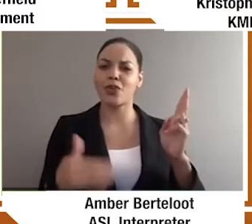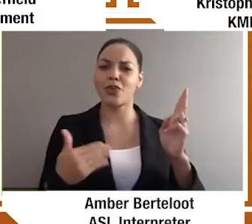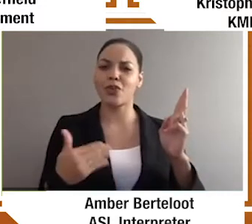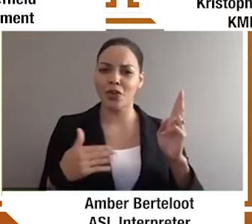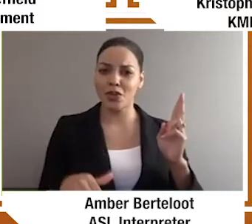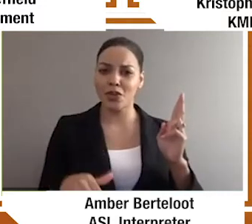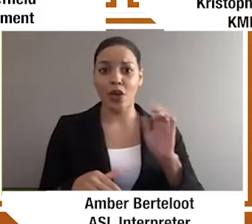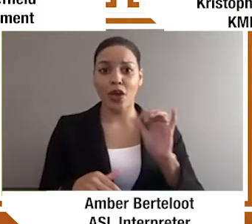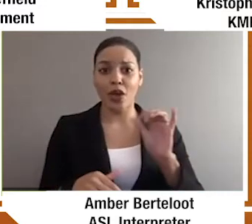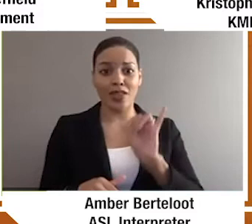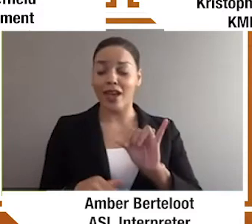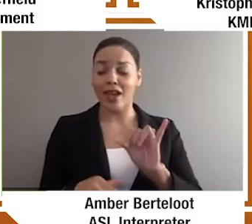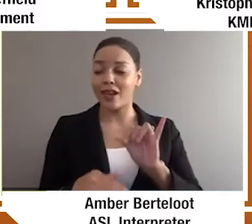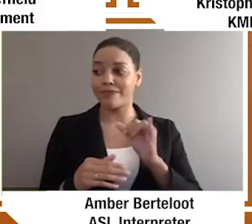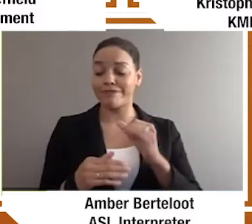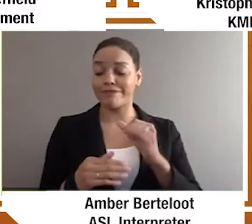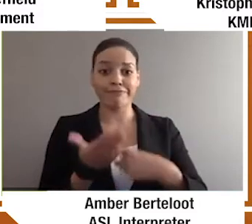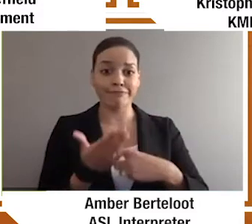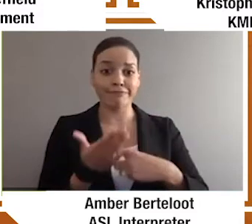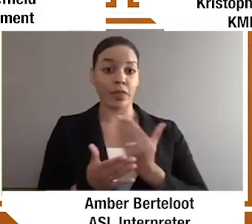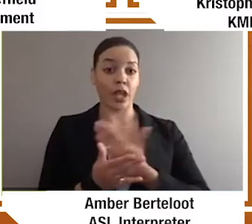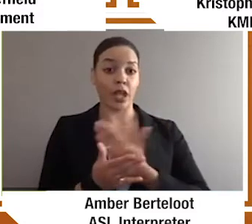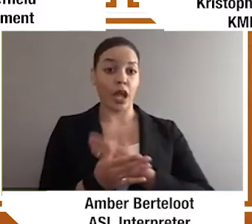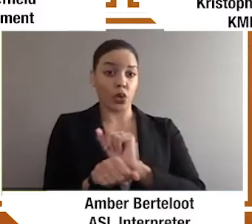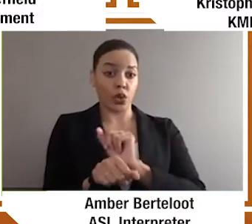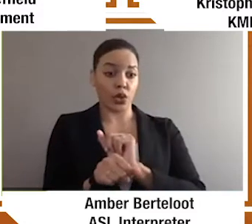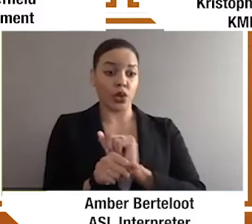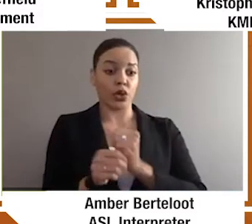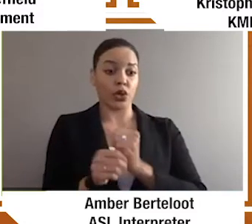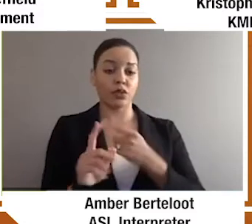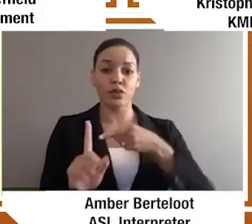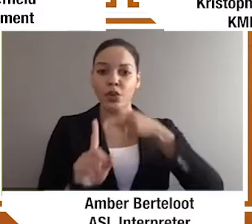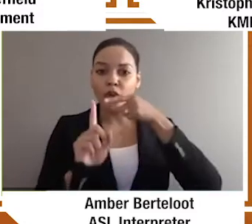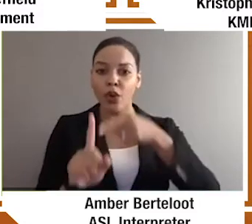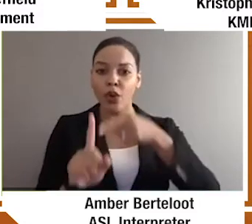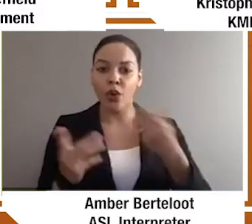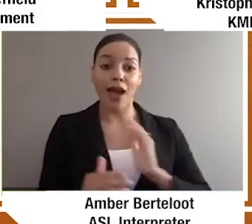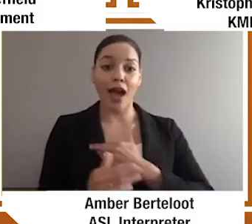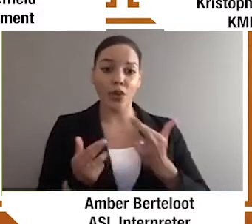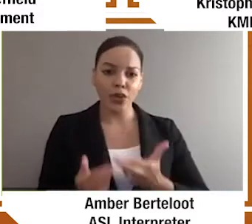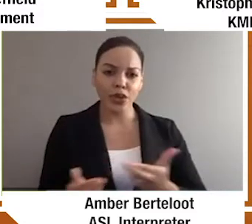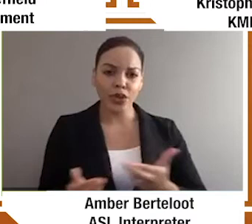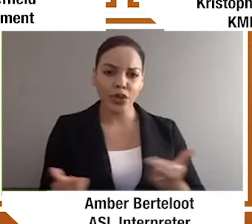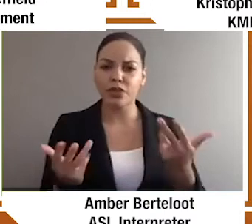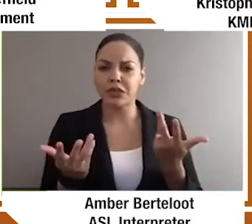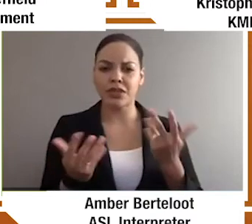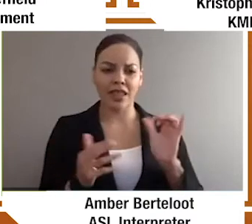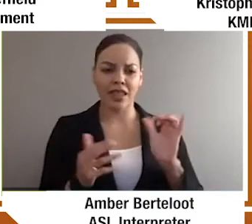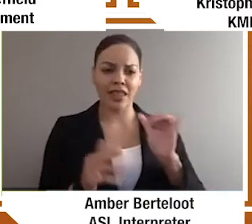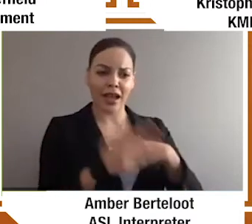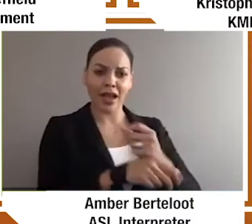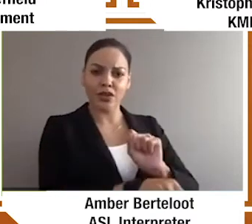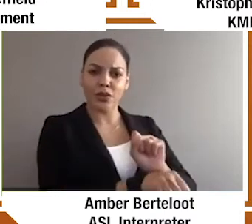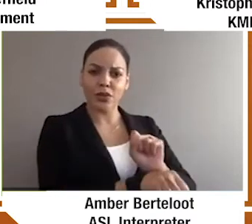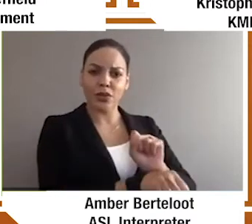service orgs and what we're really supposed to do. We never had the resources to do just that type of groundwork that